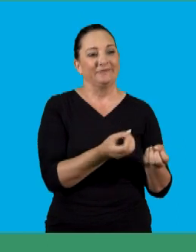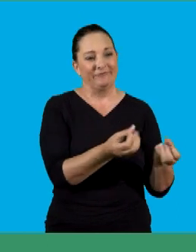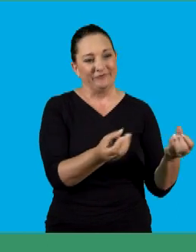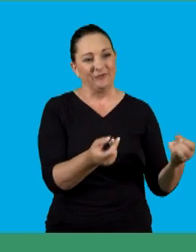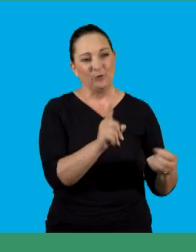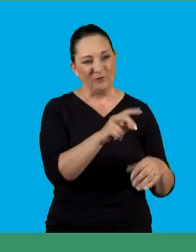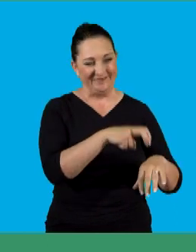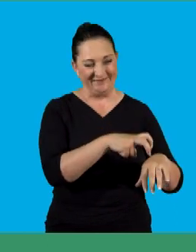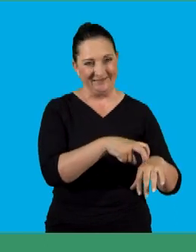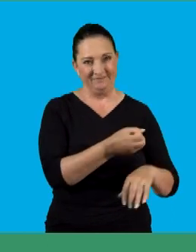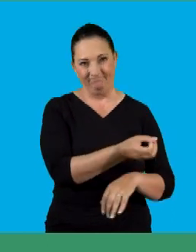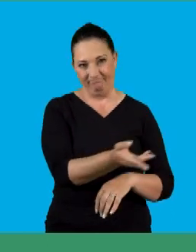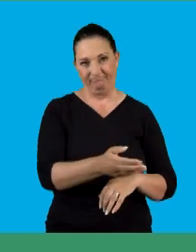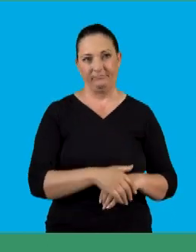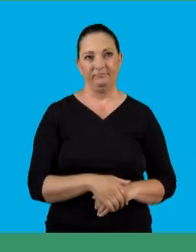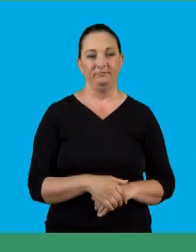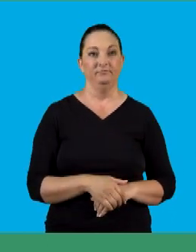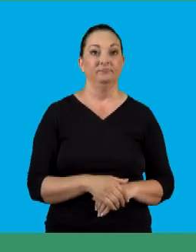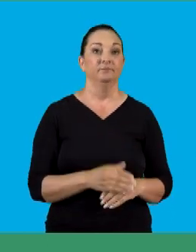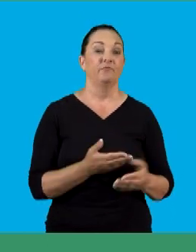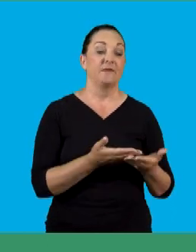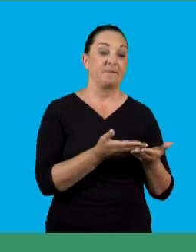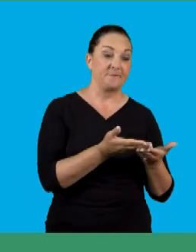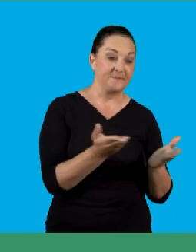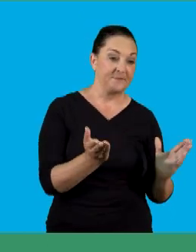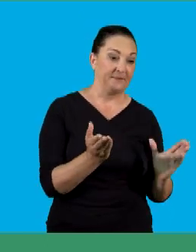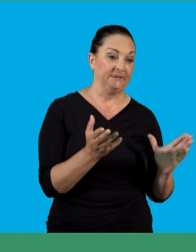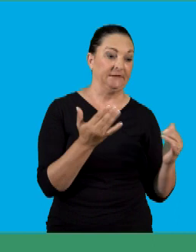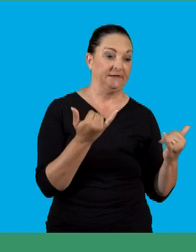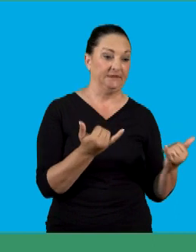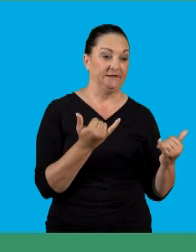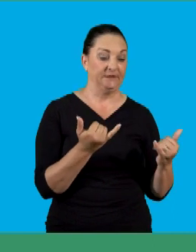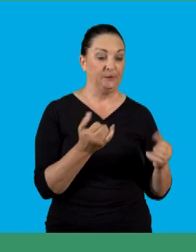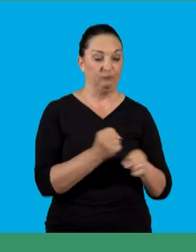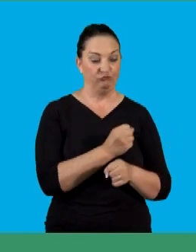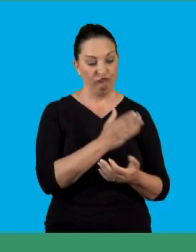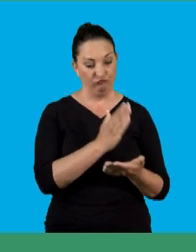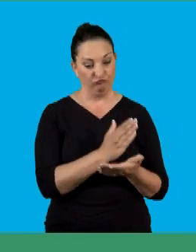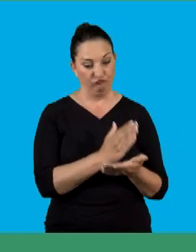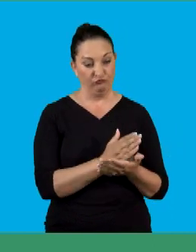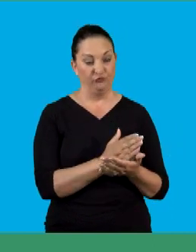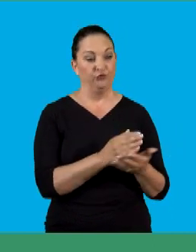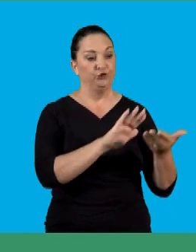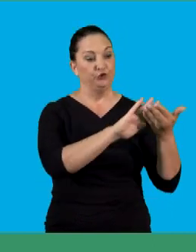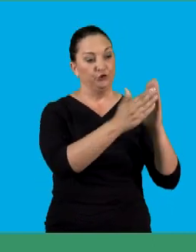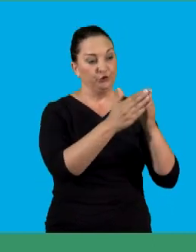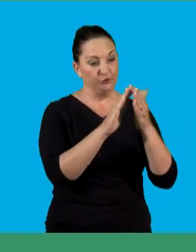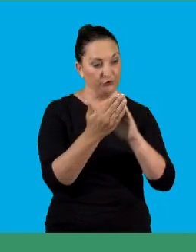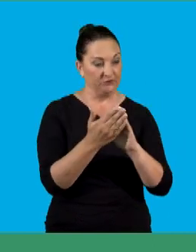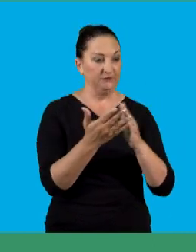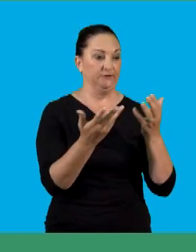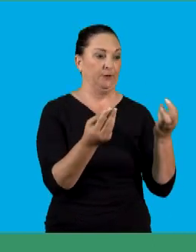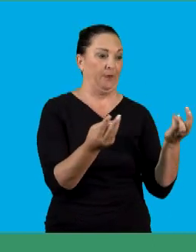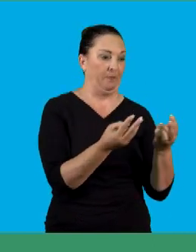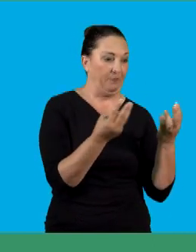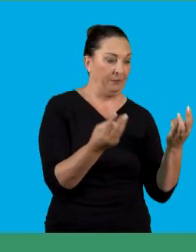people. So basically the purpose of the public sector is to ensure that the needs of the community, the needs